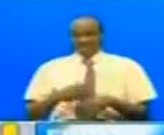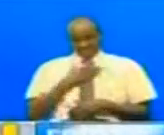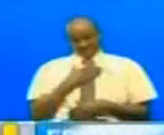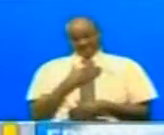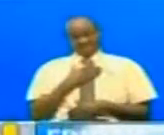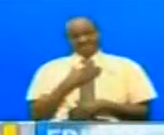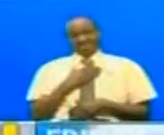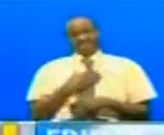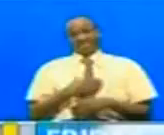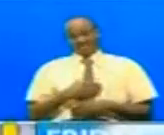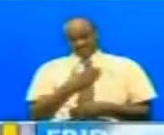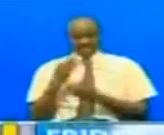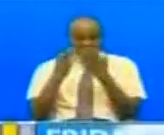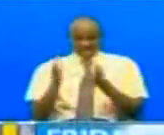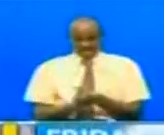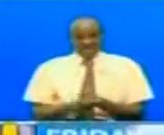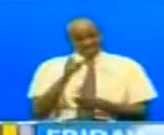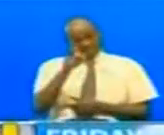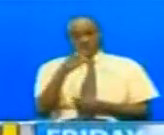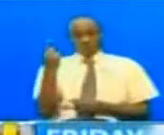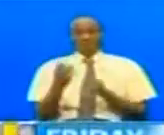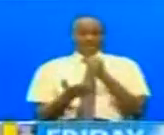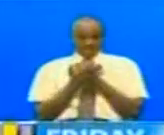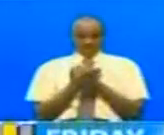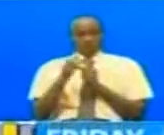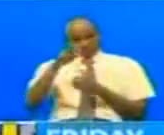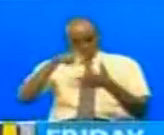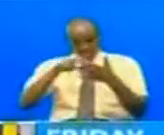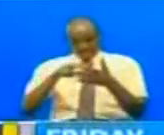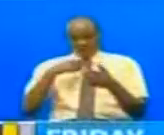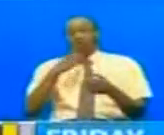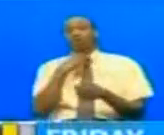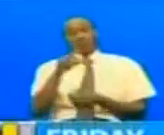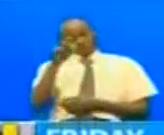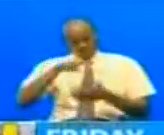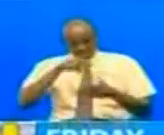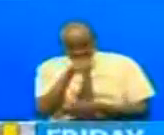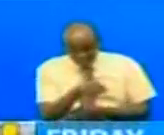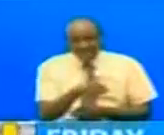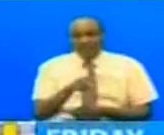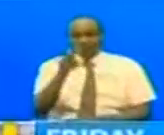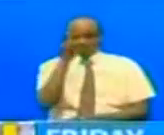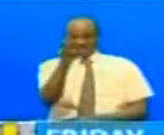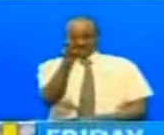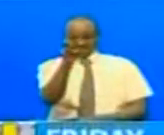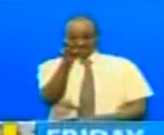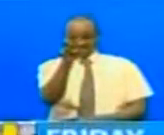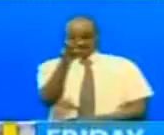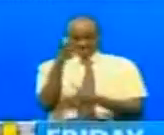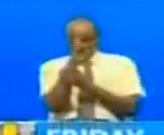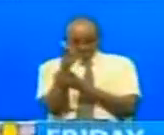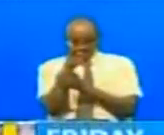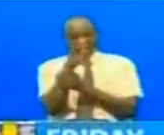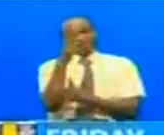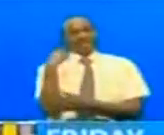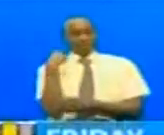the day. But there, this is a backup of the script that you'll be reading. But we don't want you to read from there. We want you to read from that particular camera,